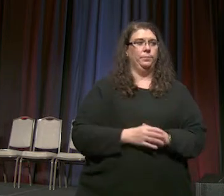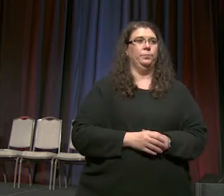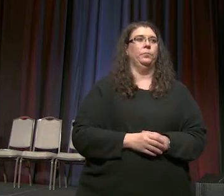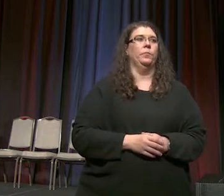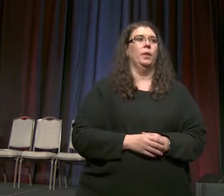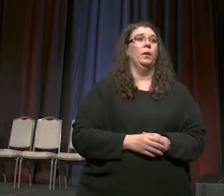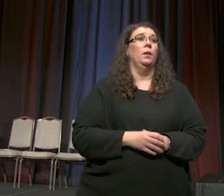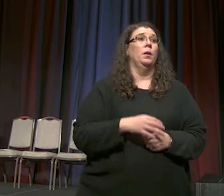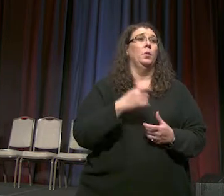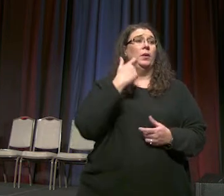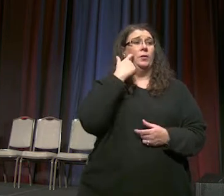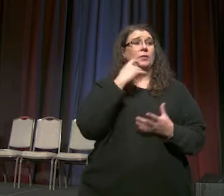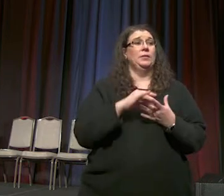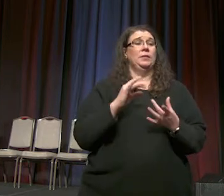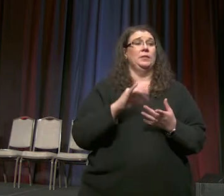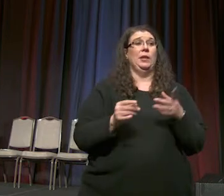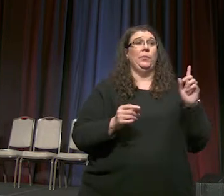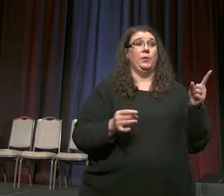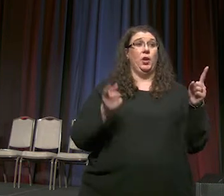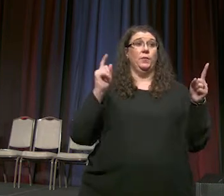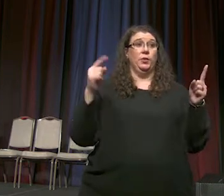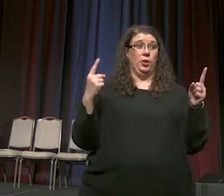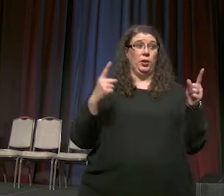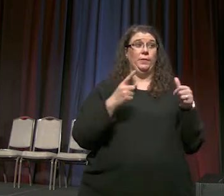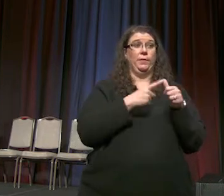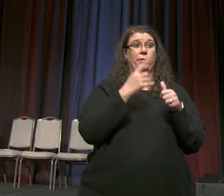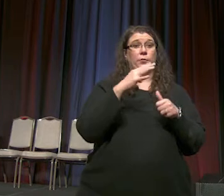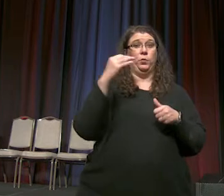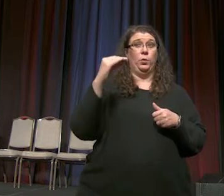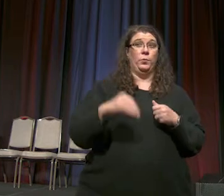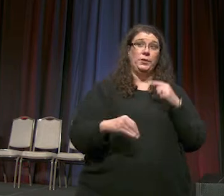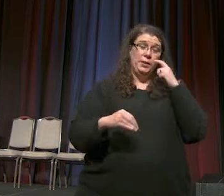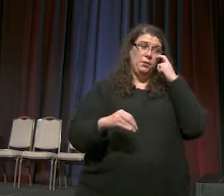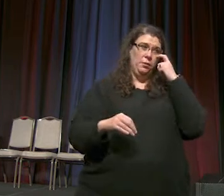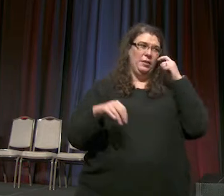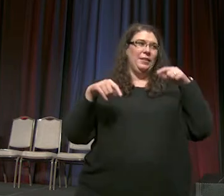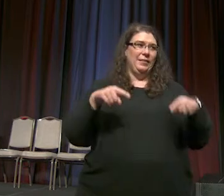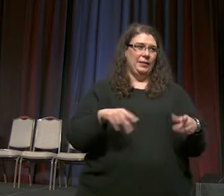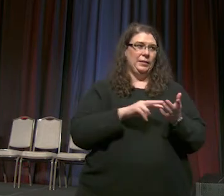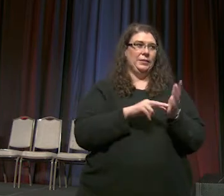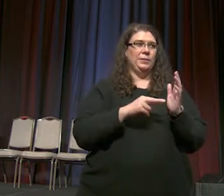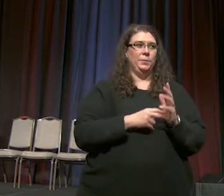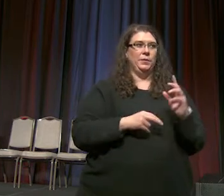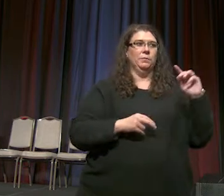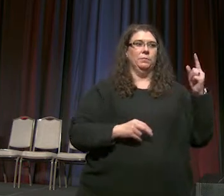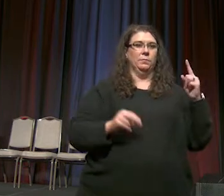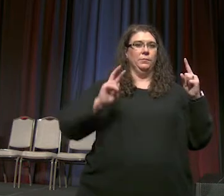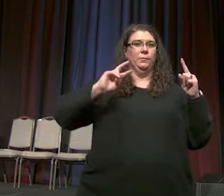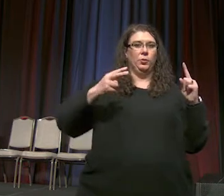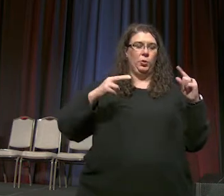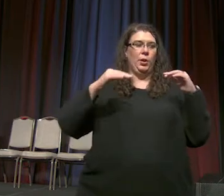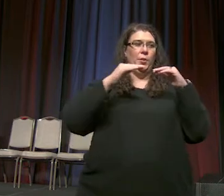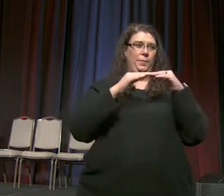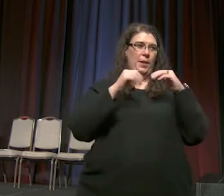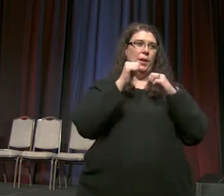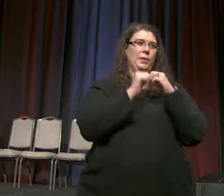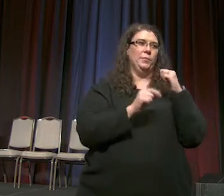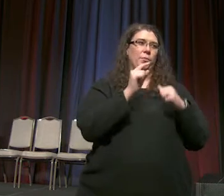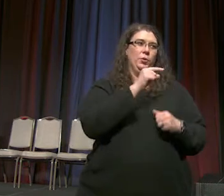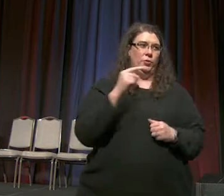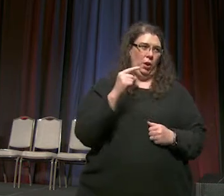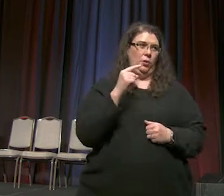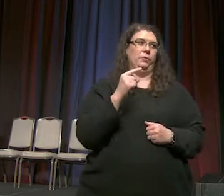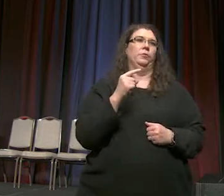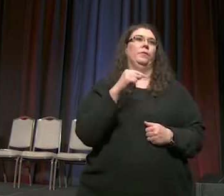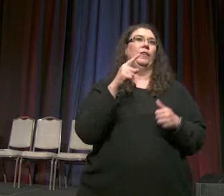Where I said earlier it would be dollar for the first 4%, this makes it a $2 match per dollar of contribution